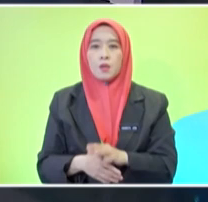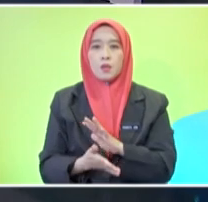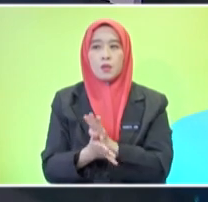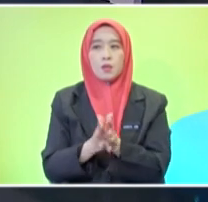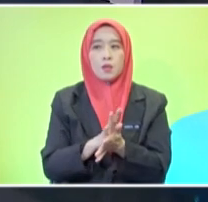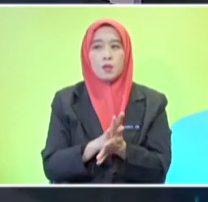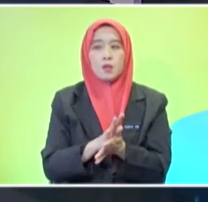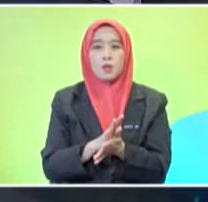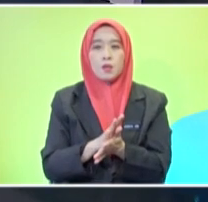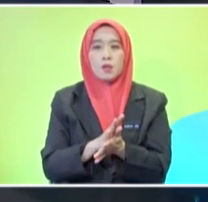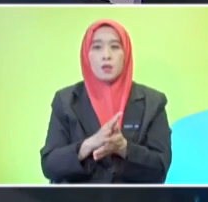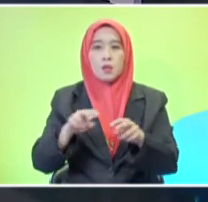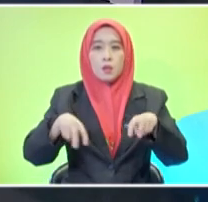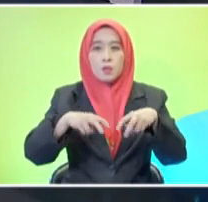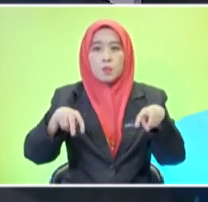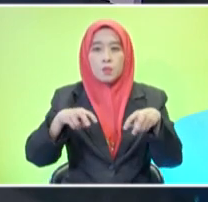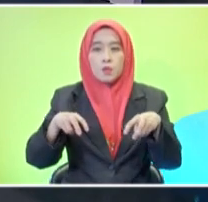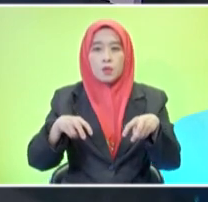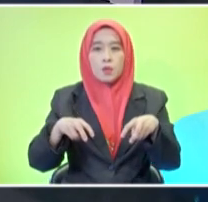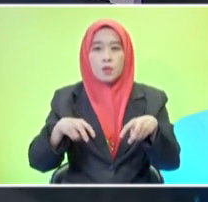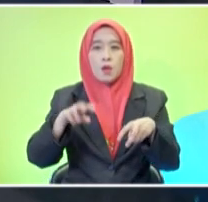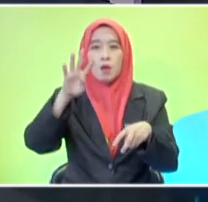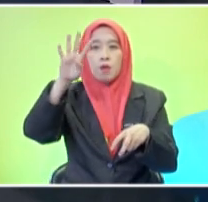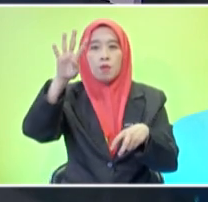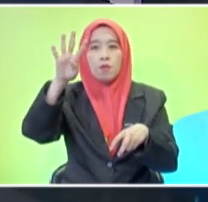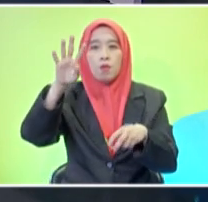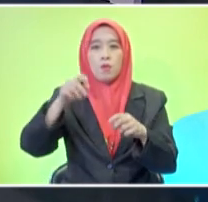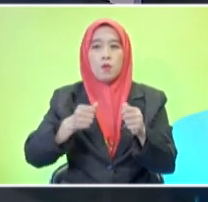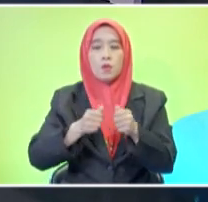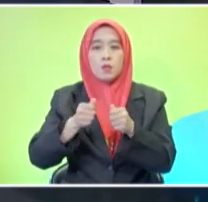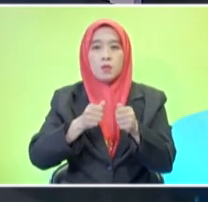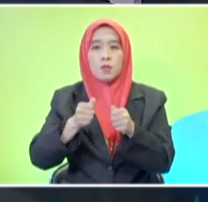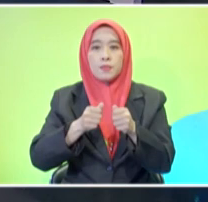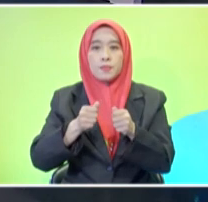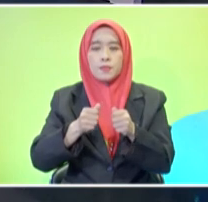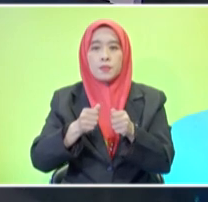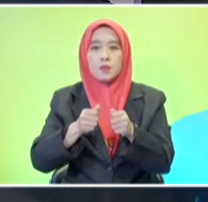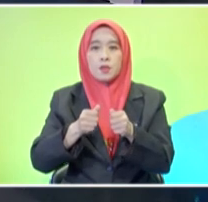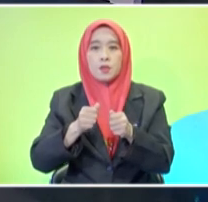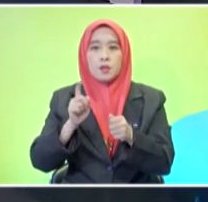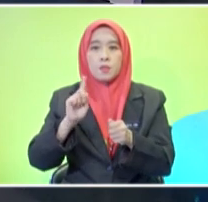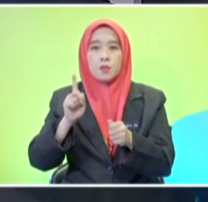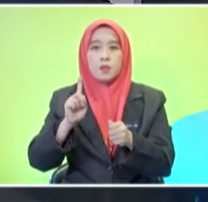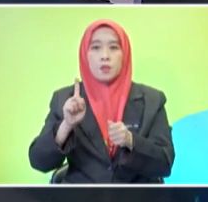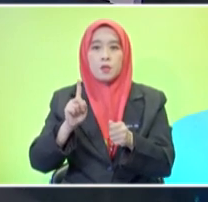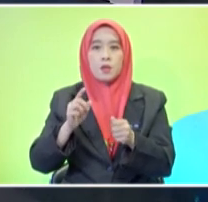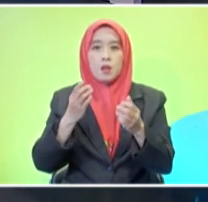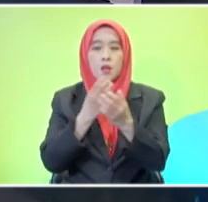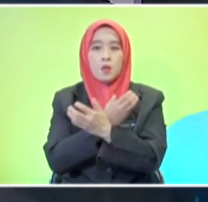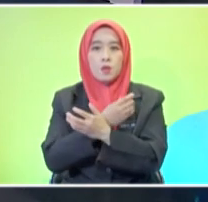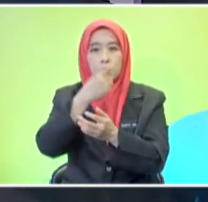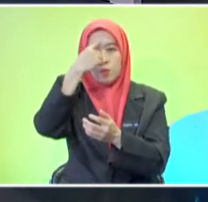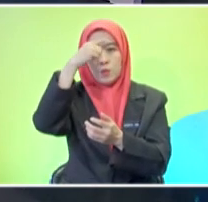in this experiment, this is the fourth activity. Okay. So which is about competition for